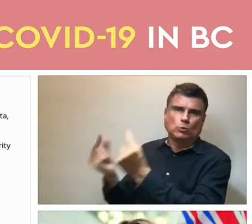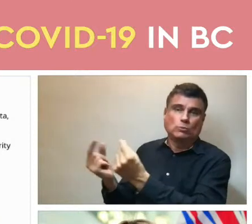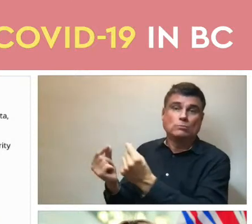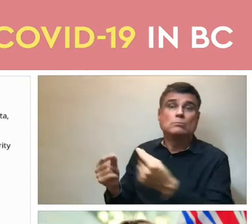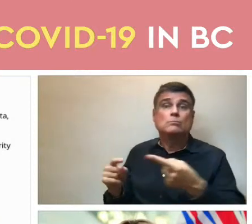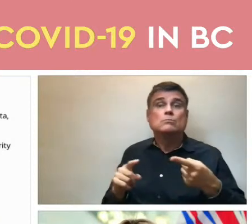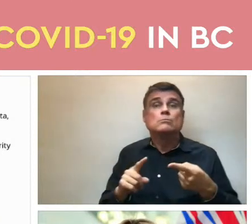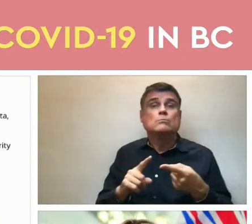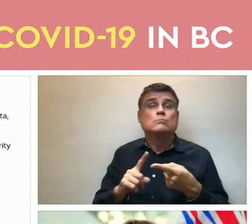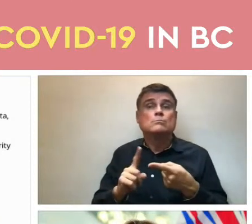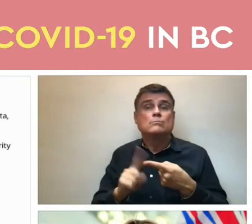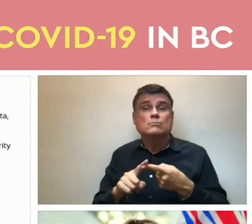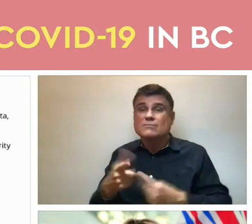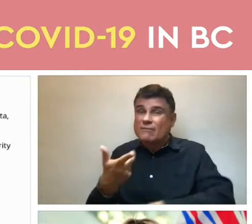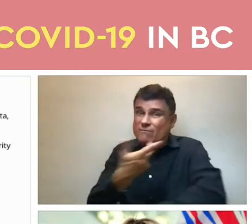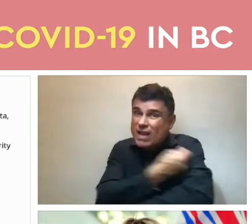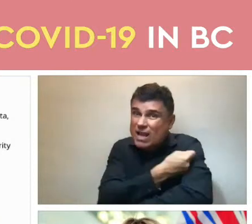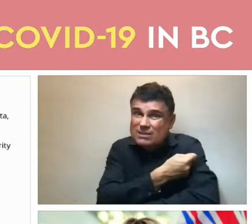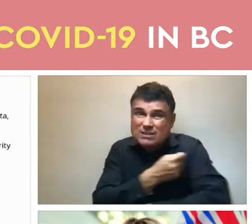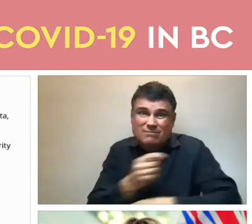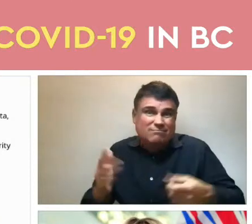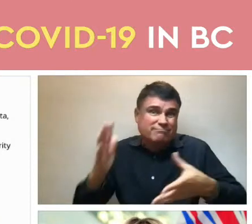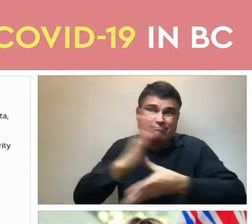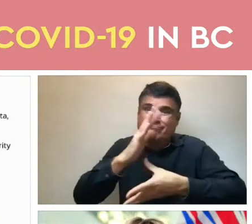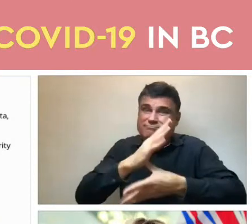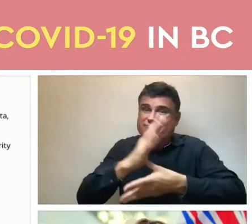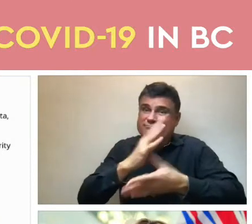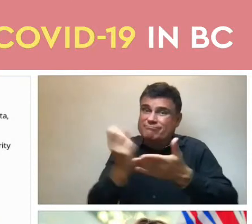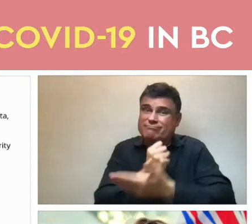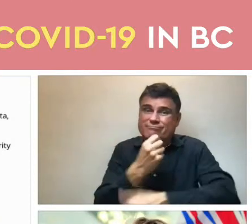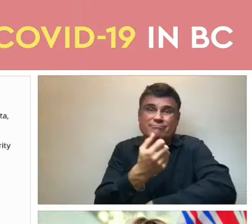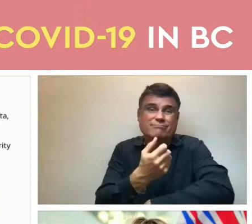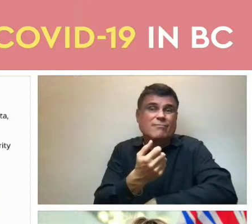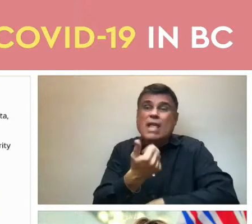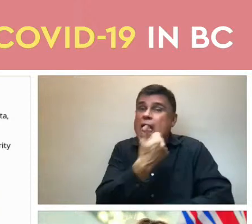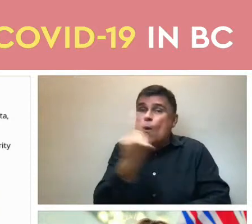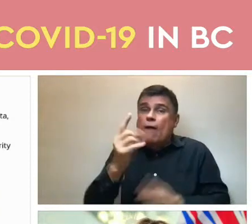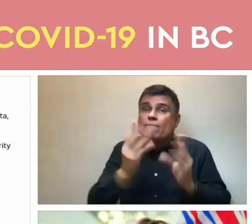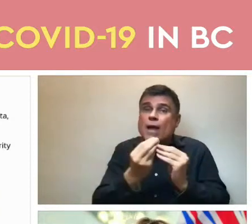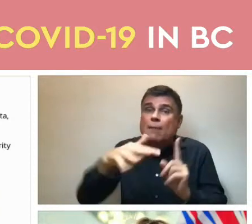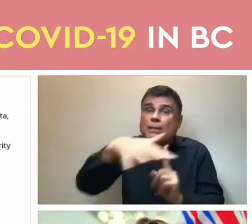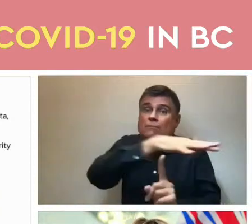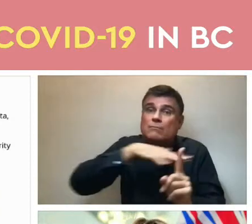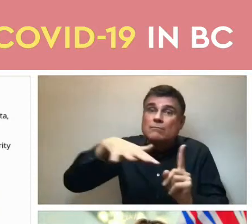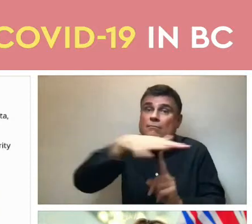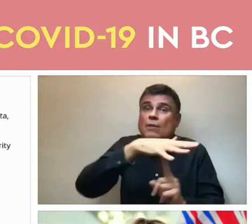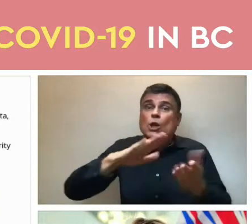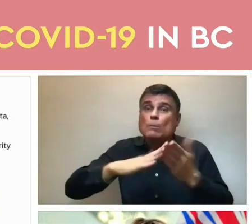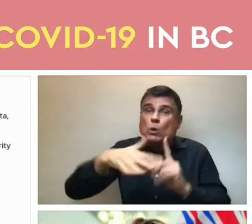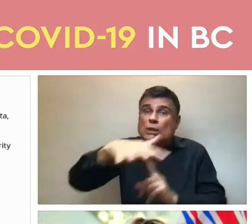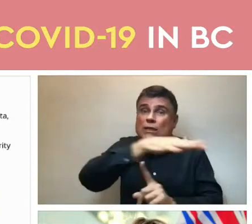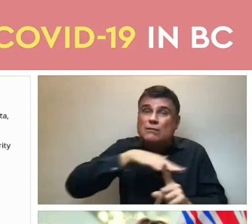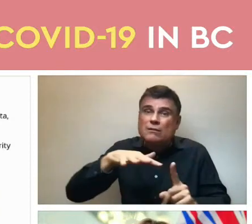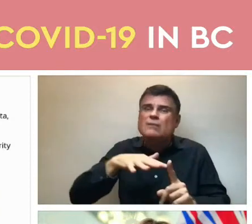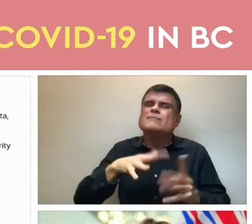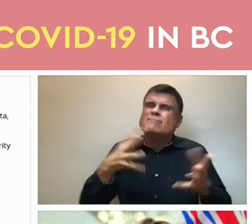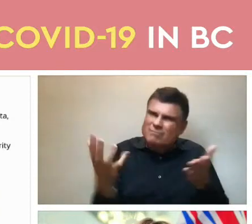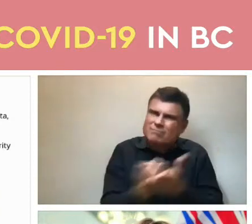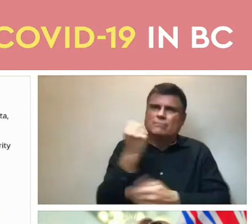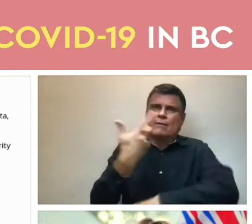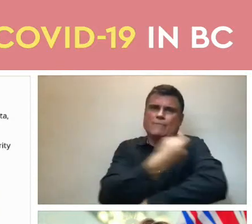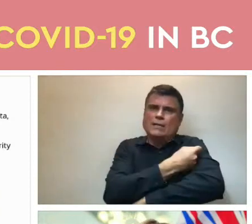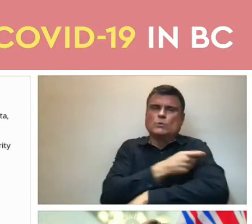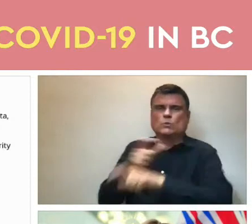making sure everybody in your family, everybody in your community is protected from this strain, from